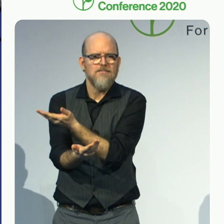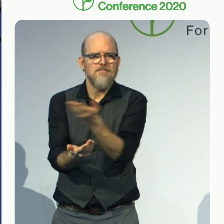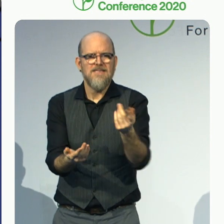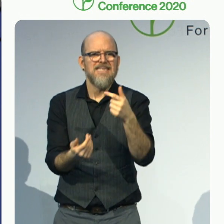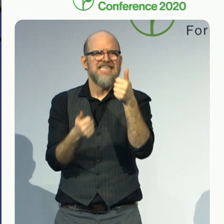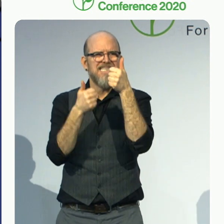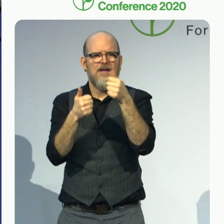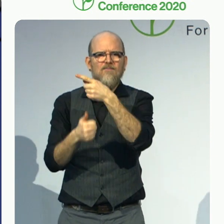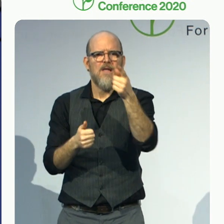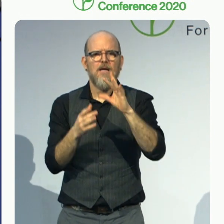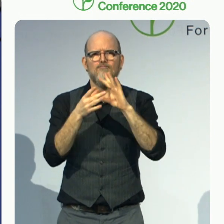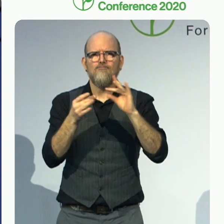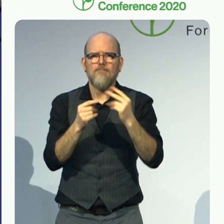that